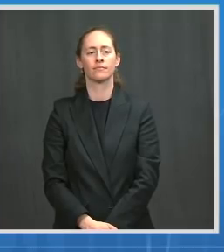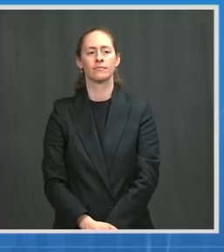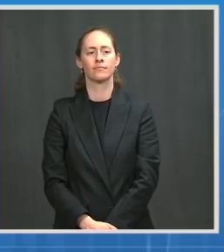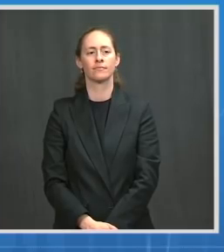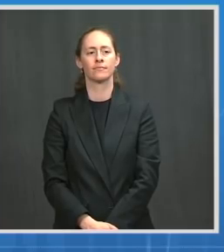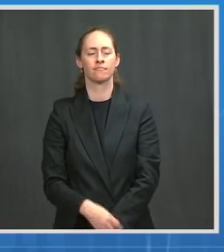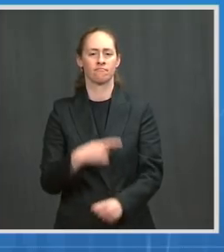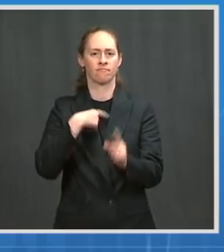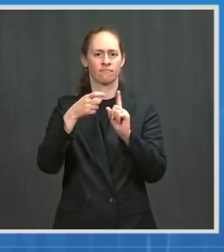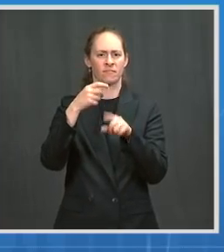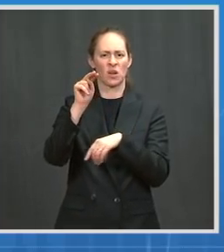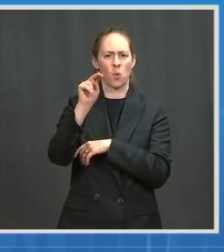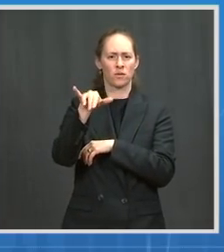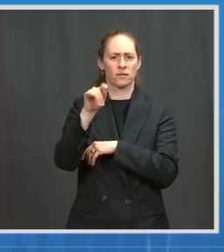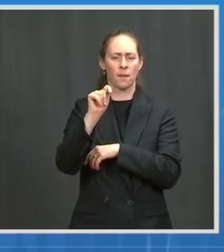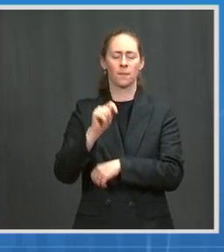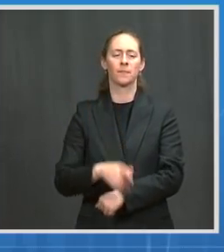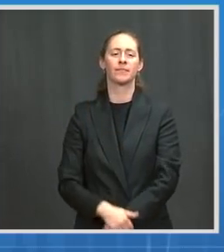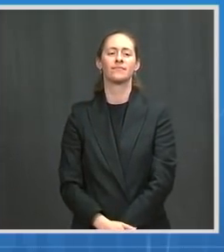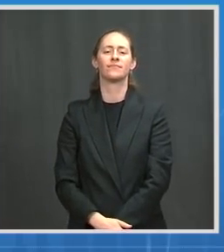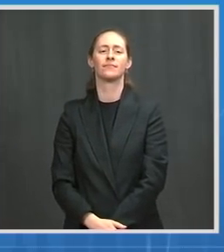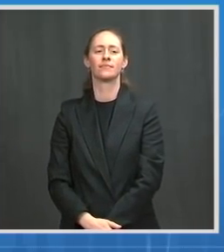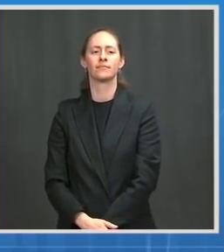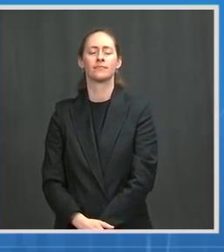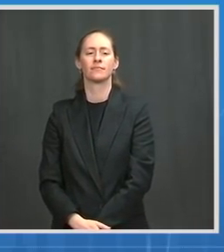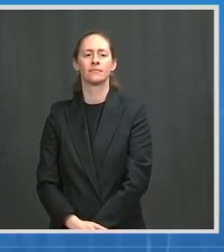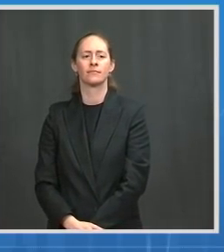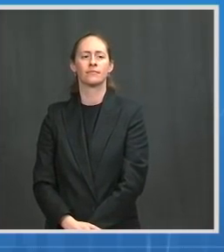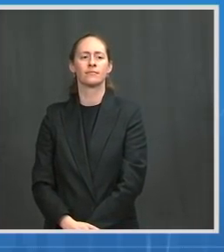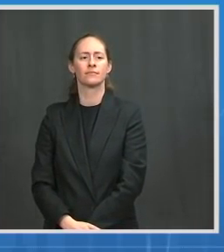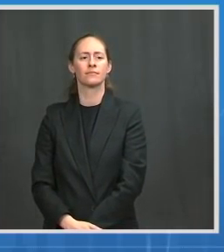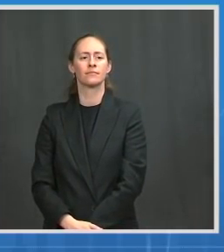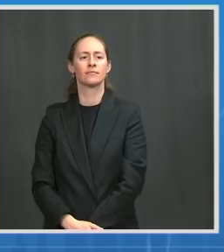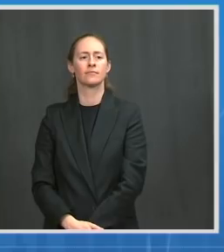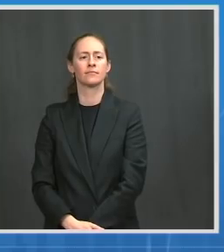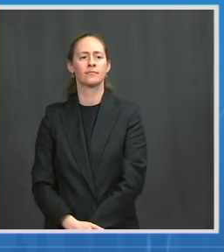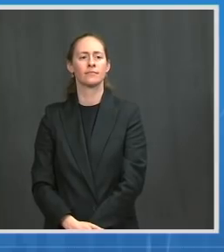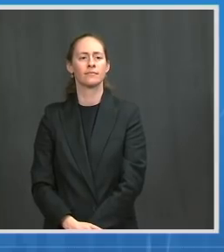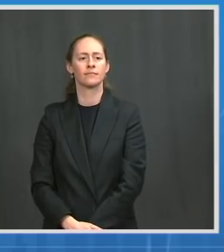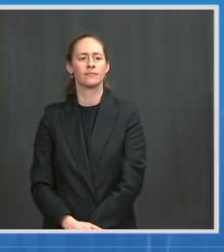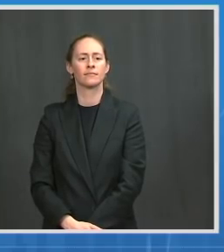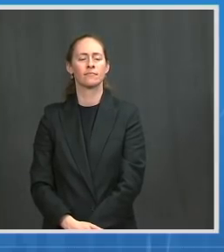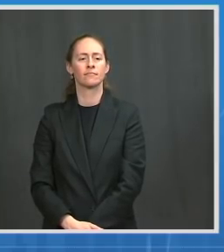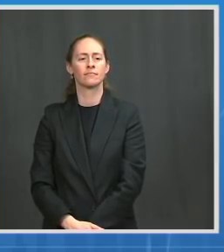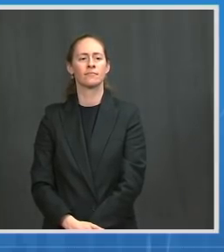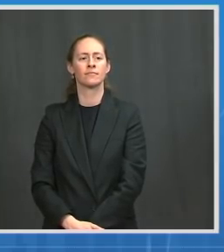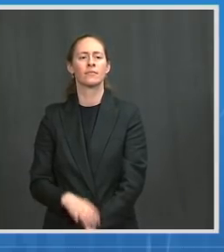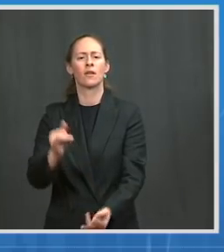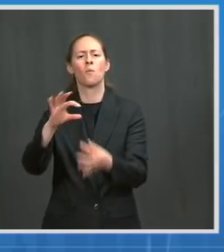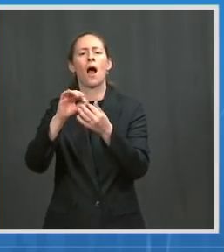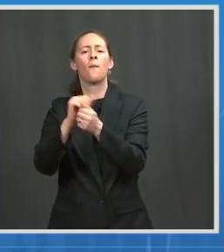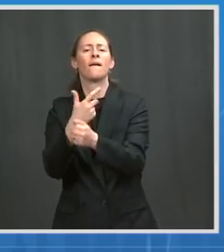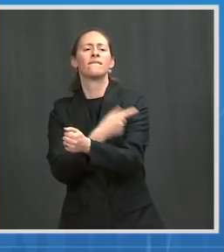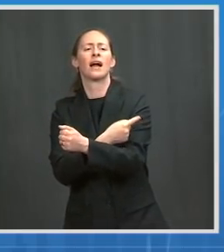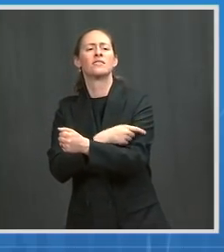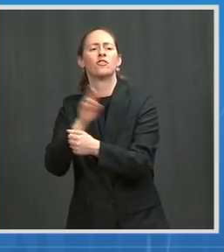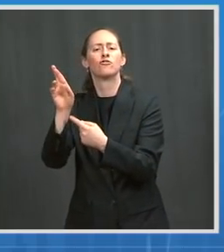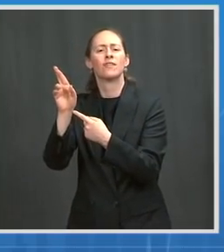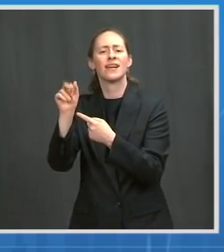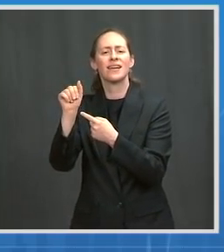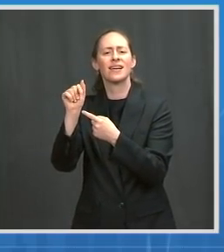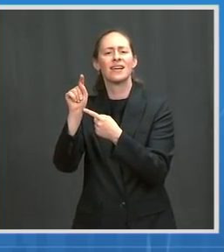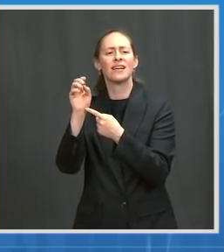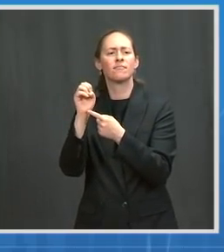Hi, thank you for taking my question. It has to do with vaccination rates. Right now, for people receiving the first